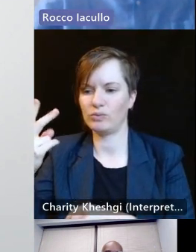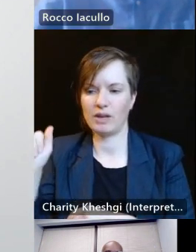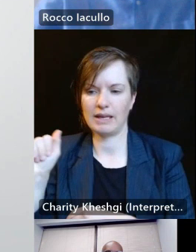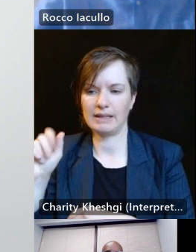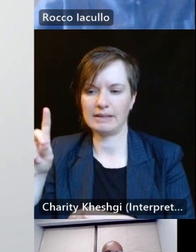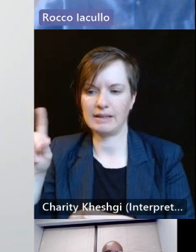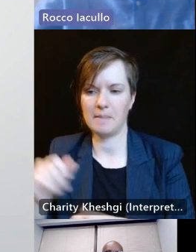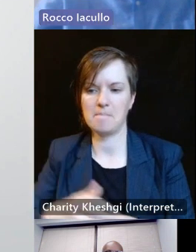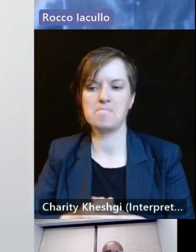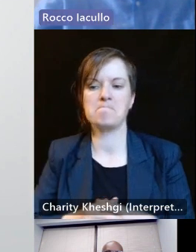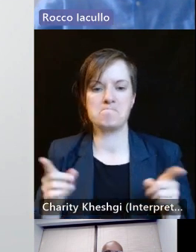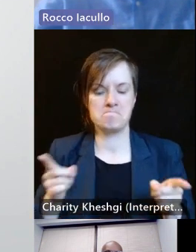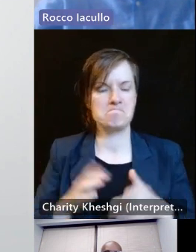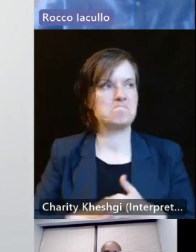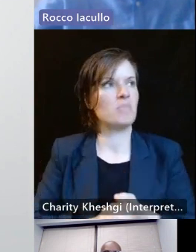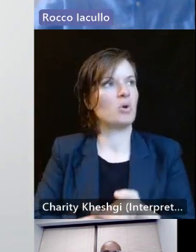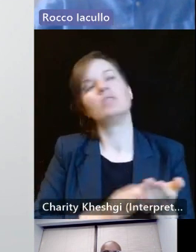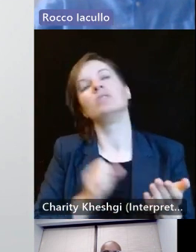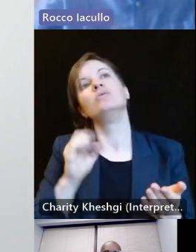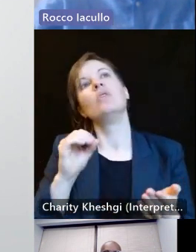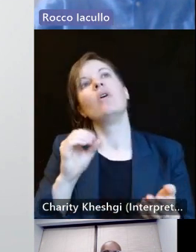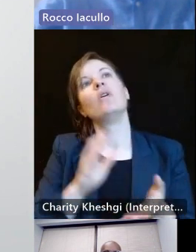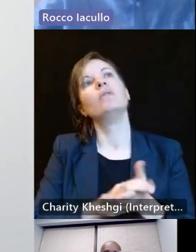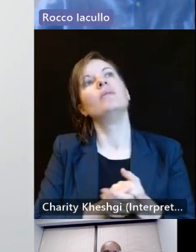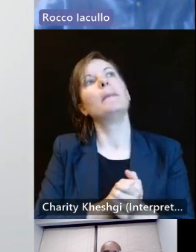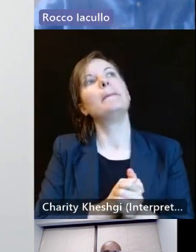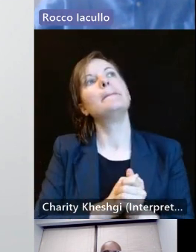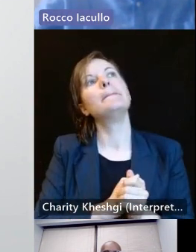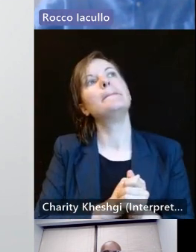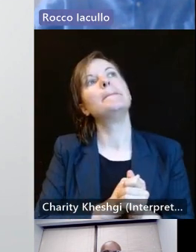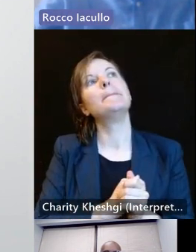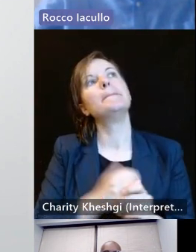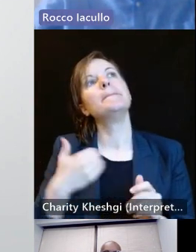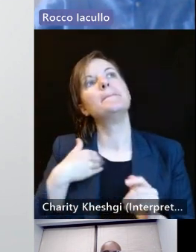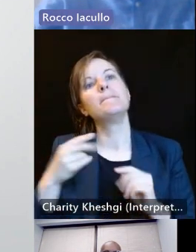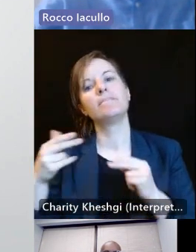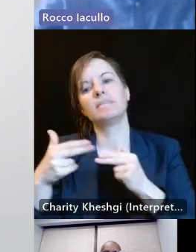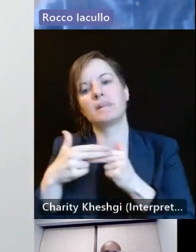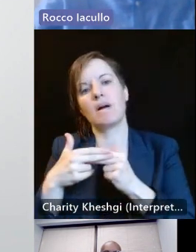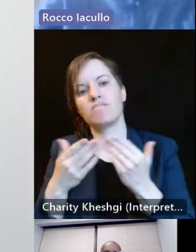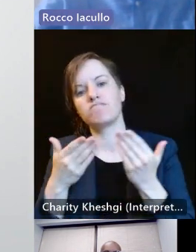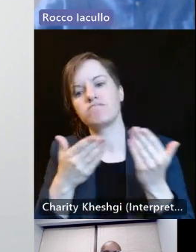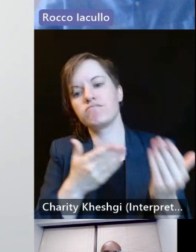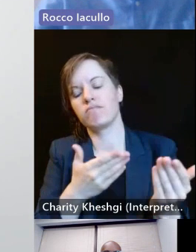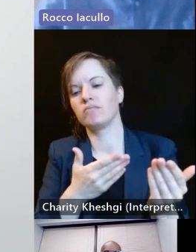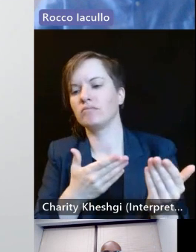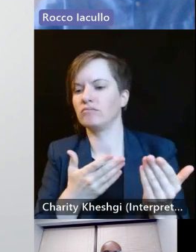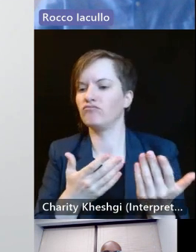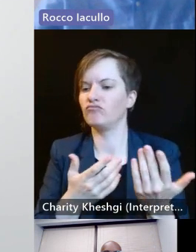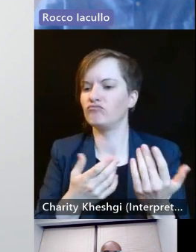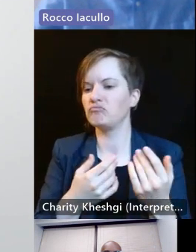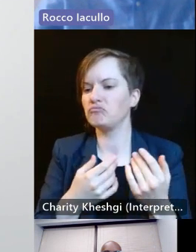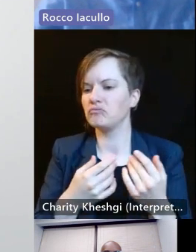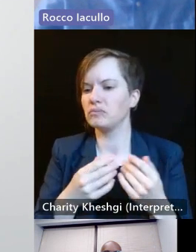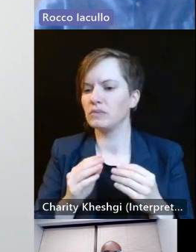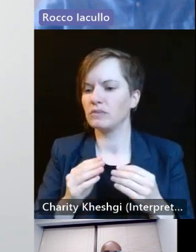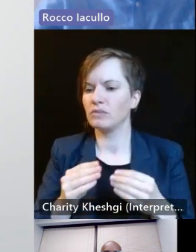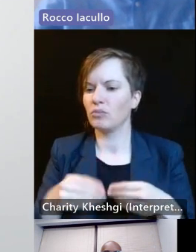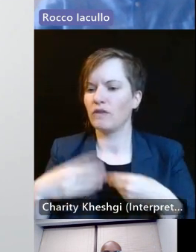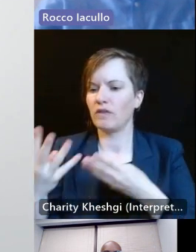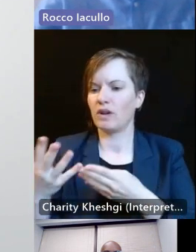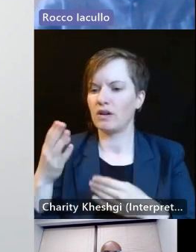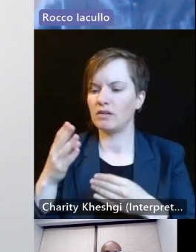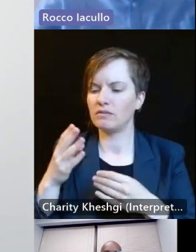So I have a slide here just providing an overview of the rights